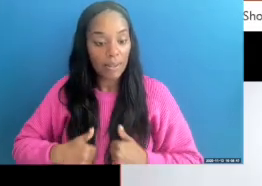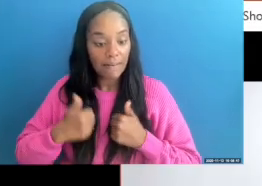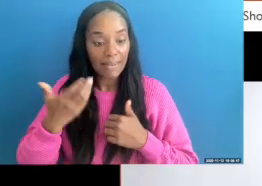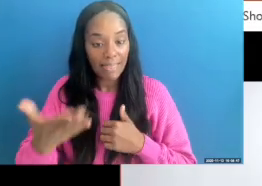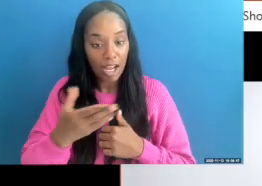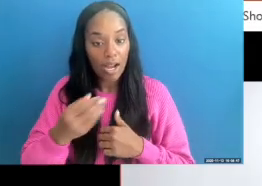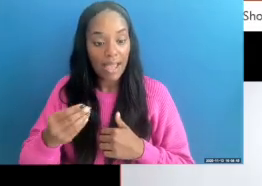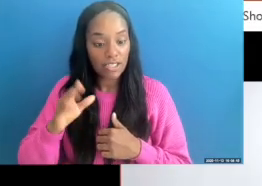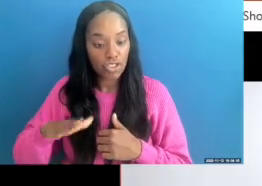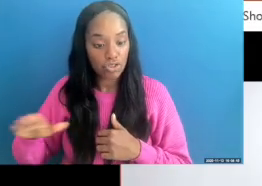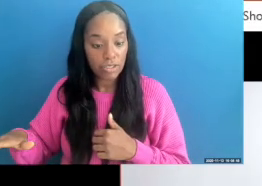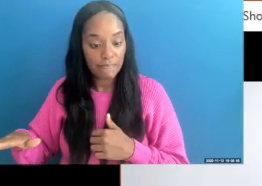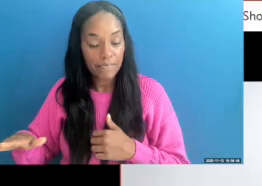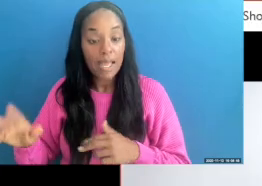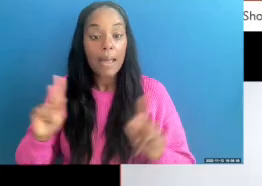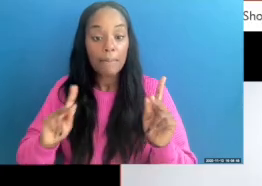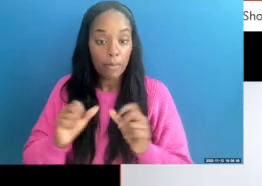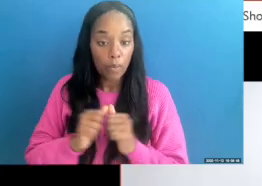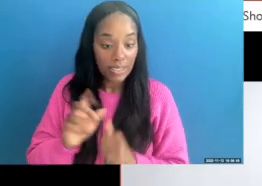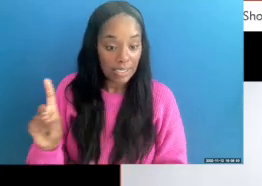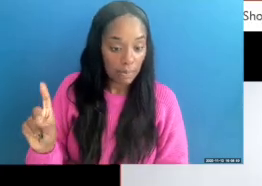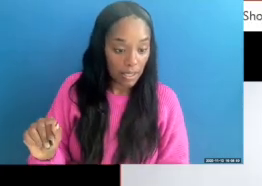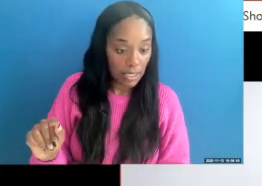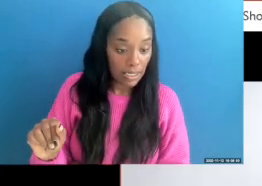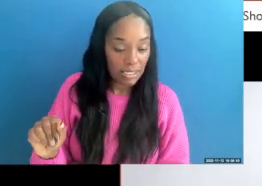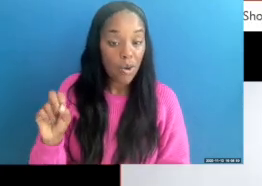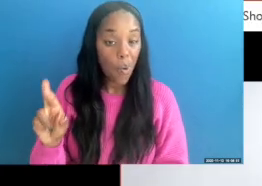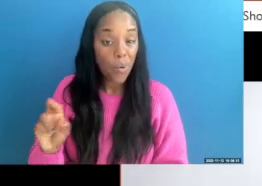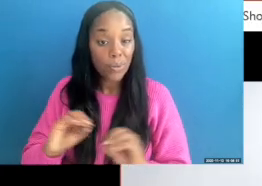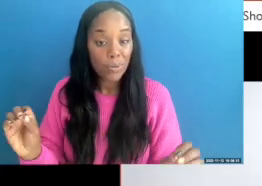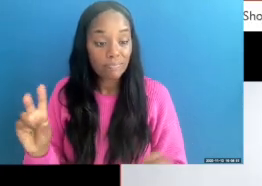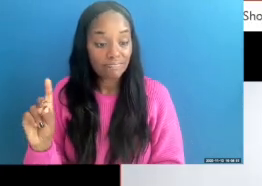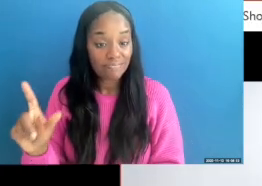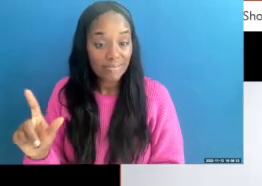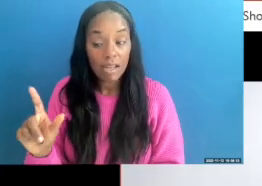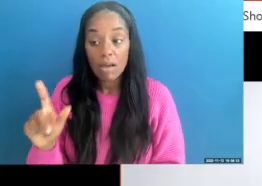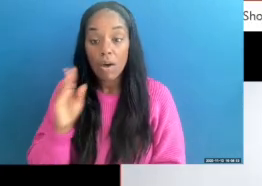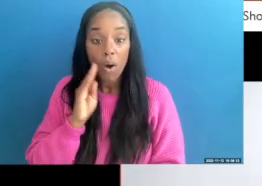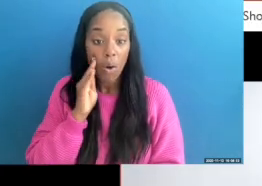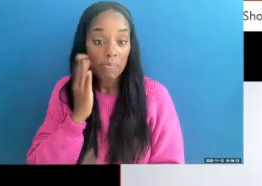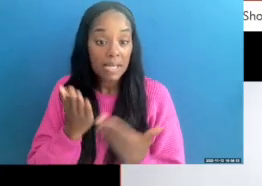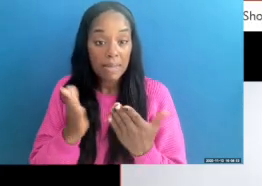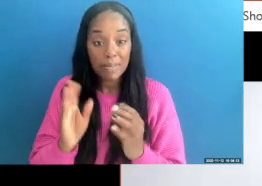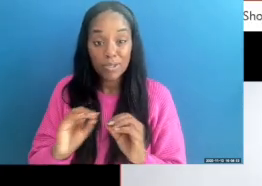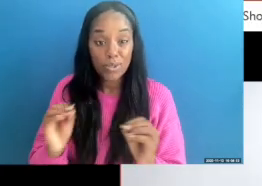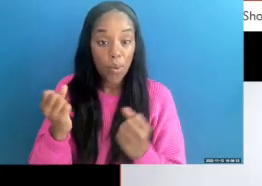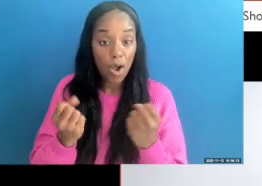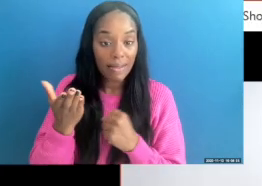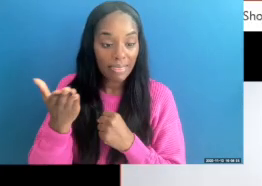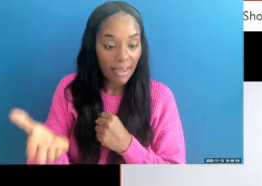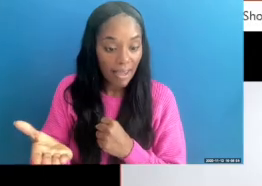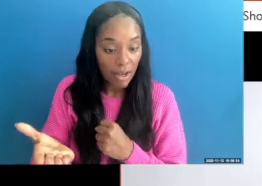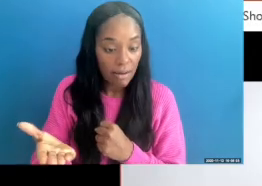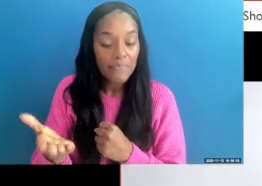disabilities or without driver license, households with limited or no cars, as well